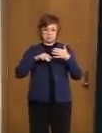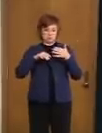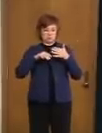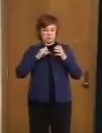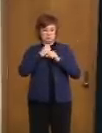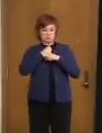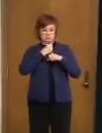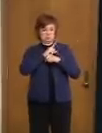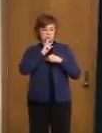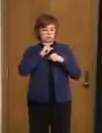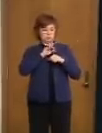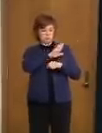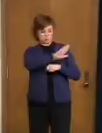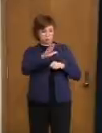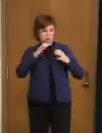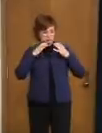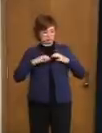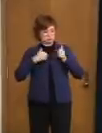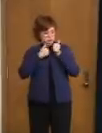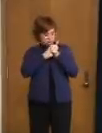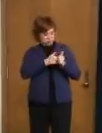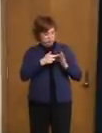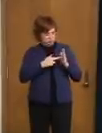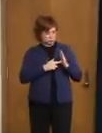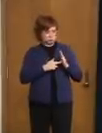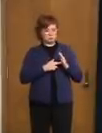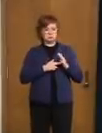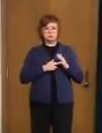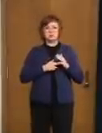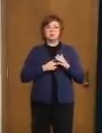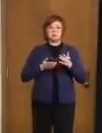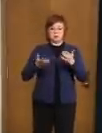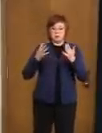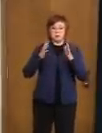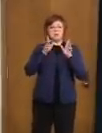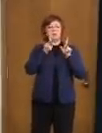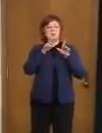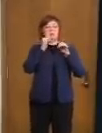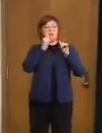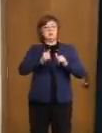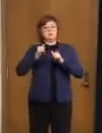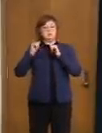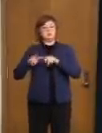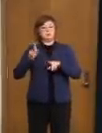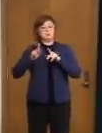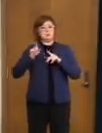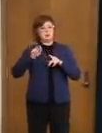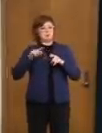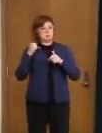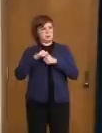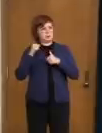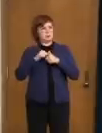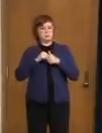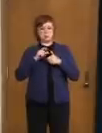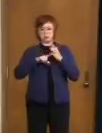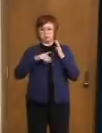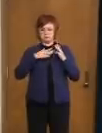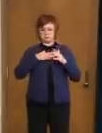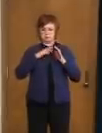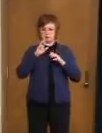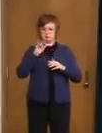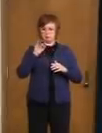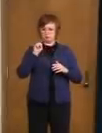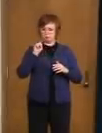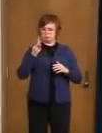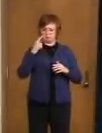can. And of course, we also need to do our personal risk assessment that, who do we live with, what's our personal risk, what is the